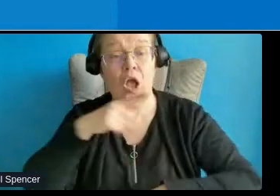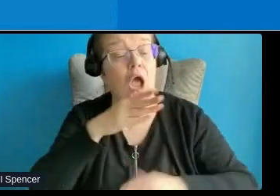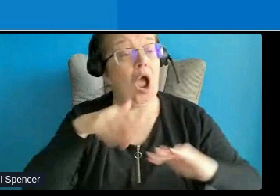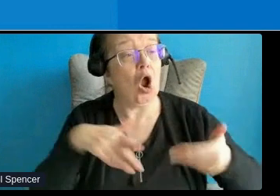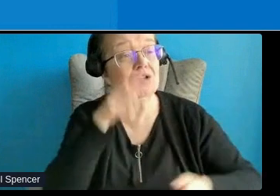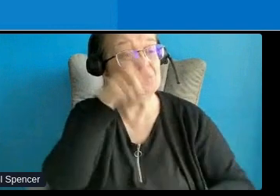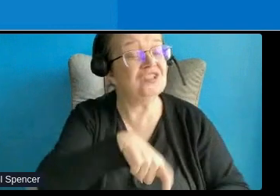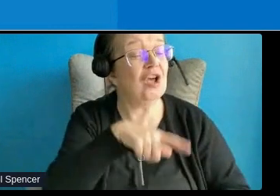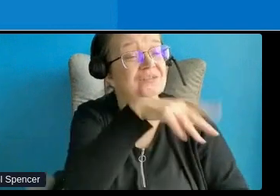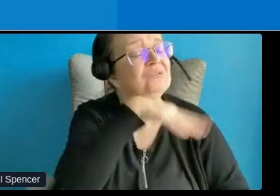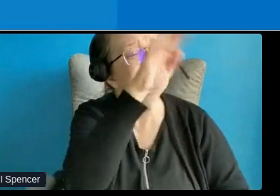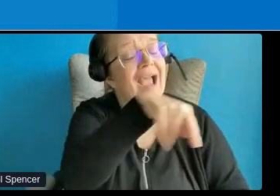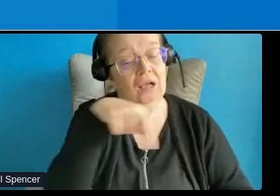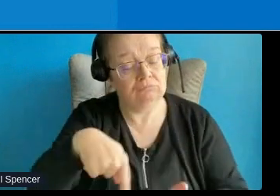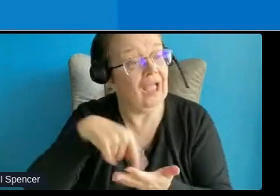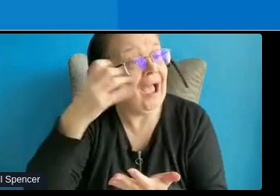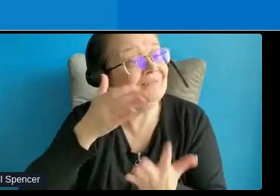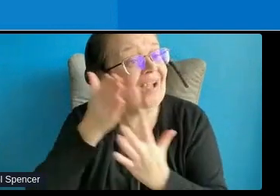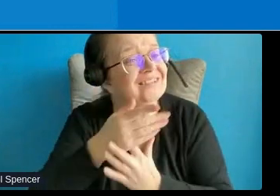seem bothered to,